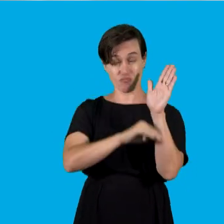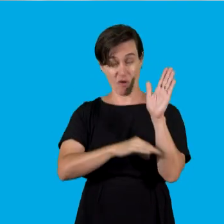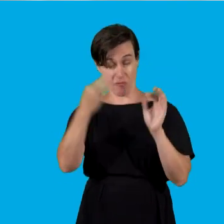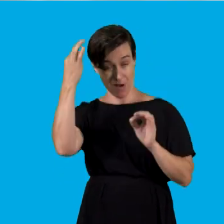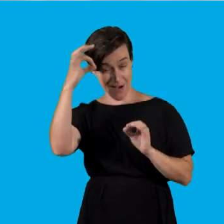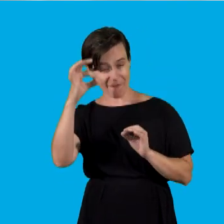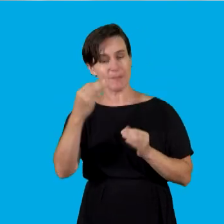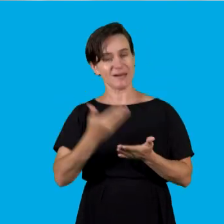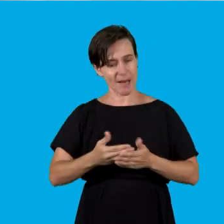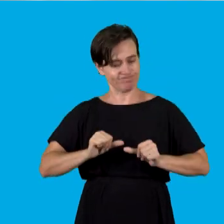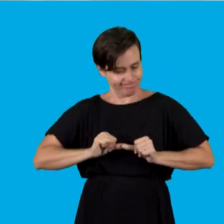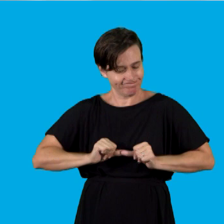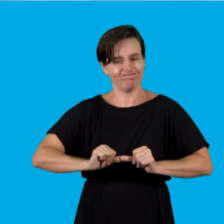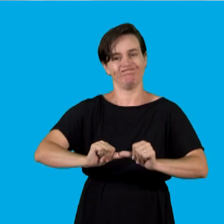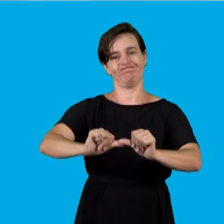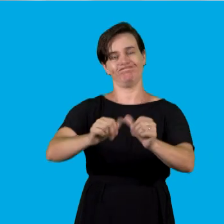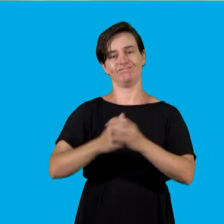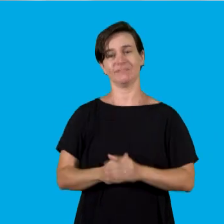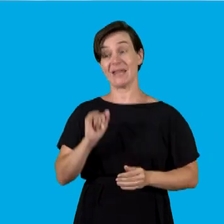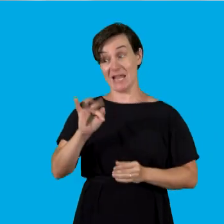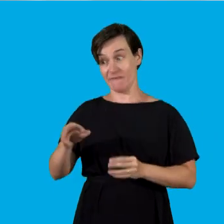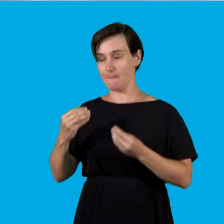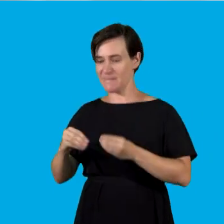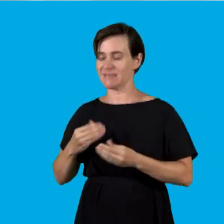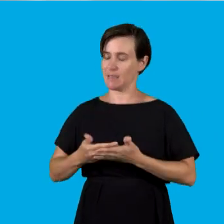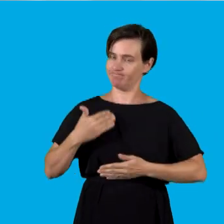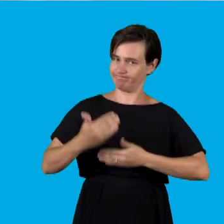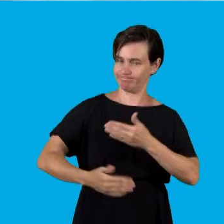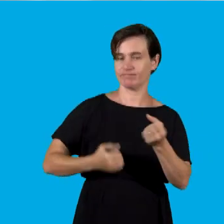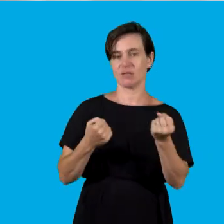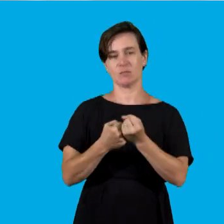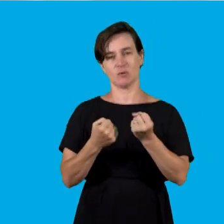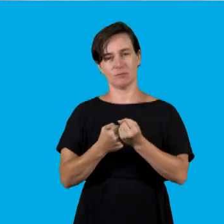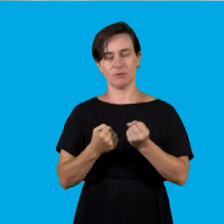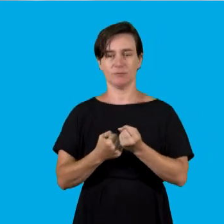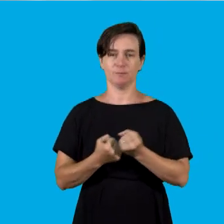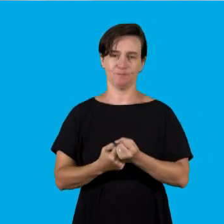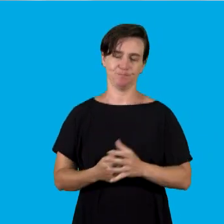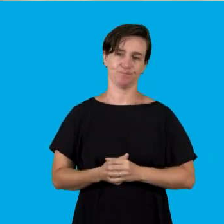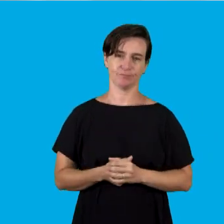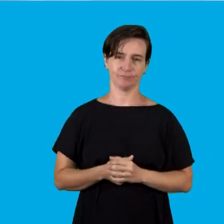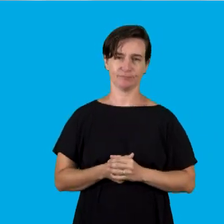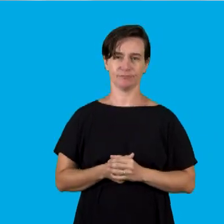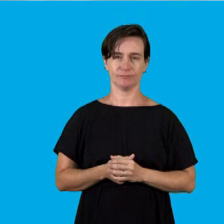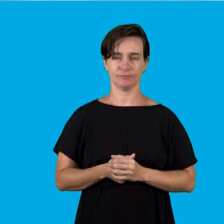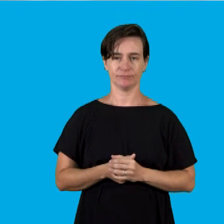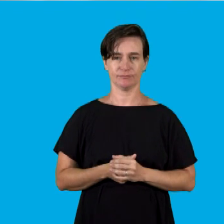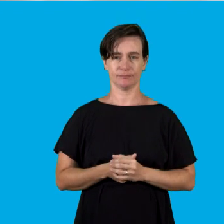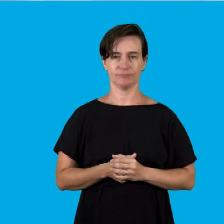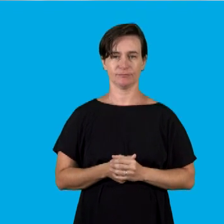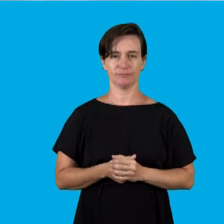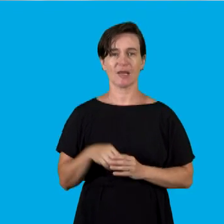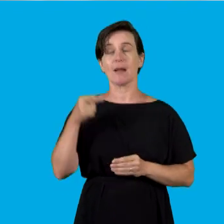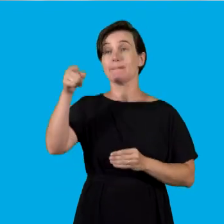alleviation programs are going to be sustainable if, as businesses, we continue to support them, and not only they would rely